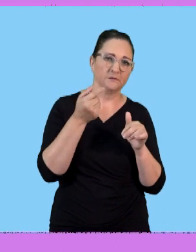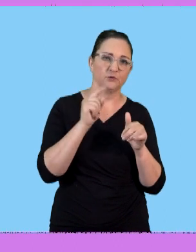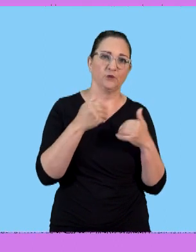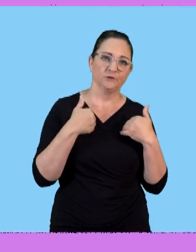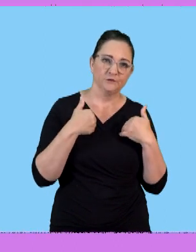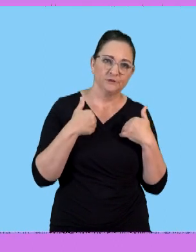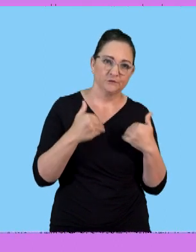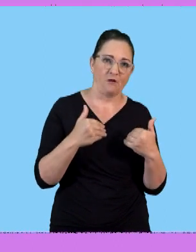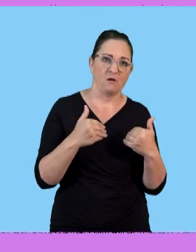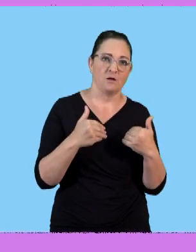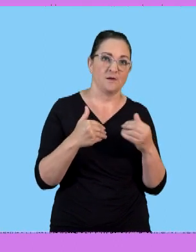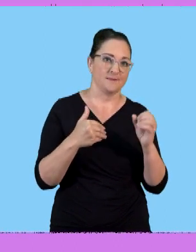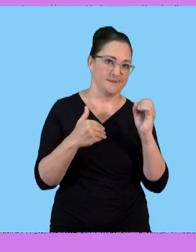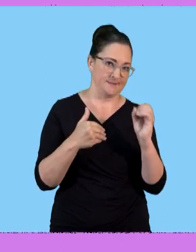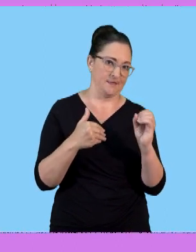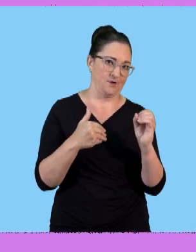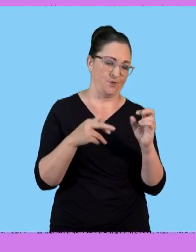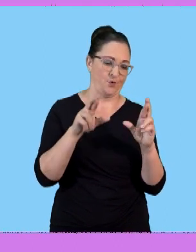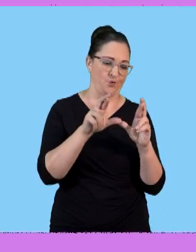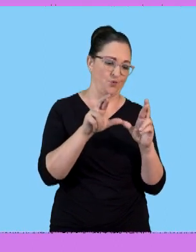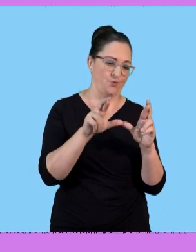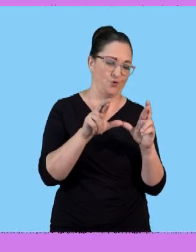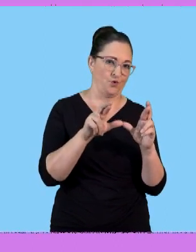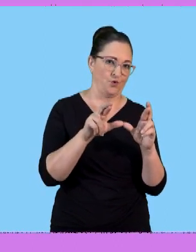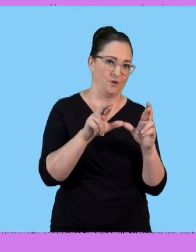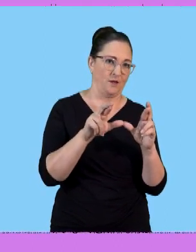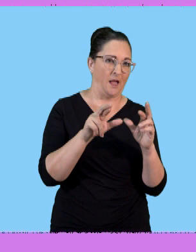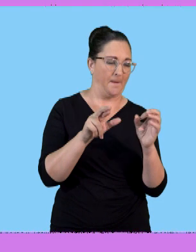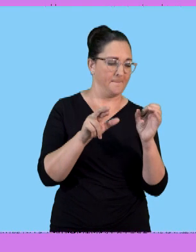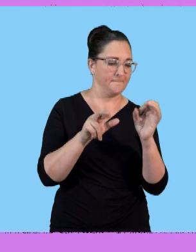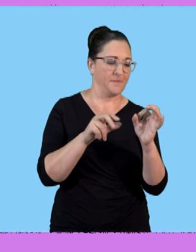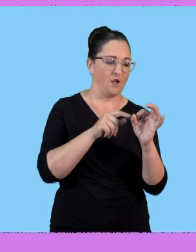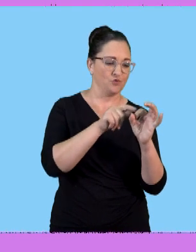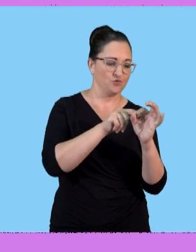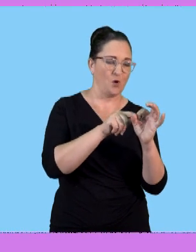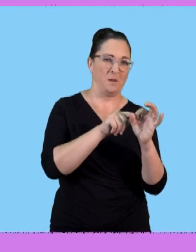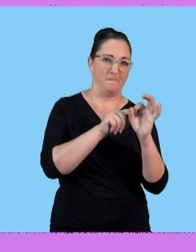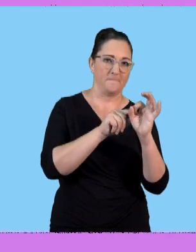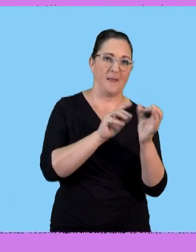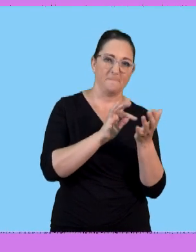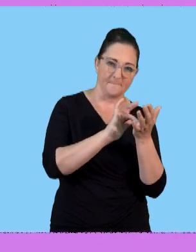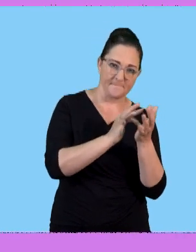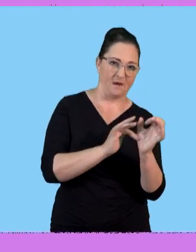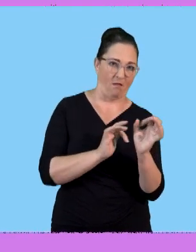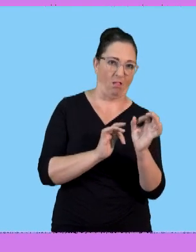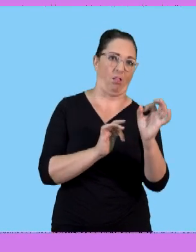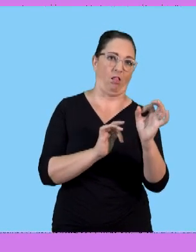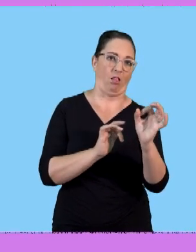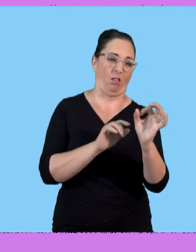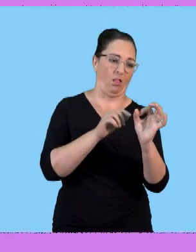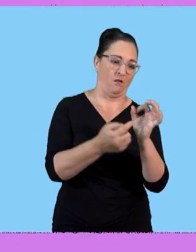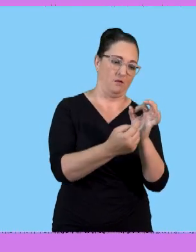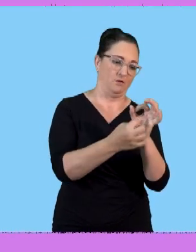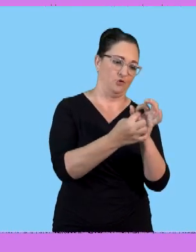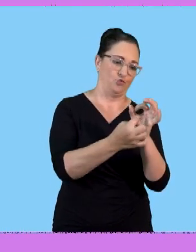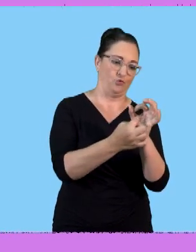to start with your zero on the ruler in the middle of the center of that specific dot. Right, so please measure